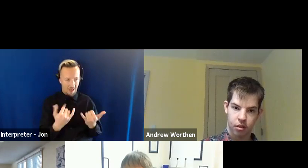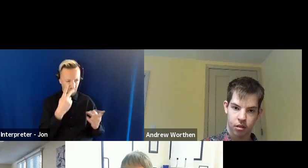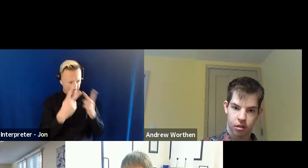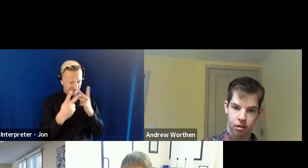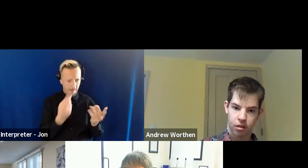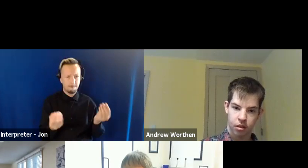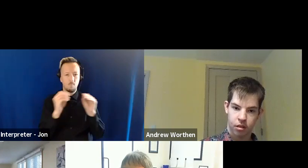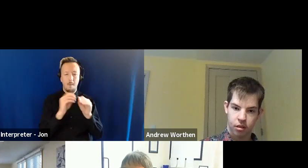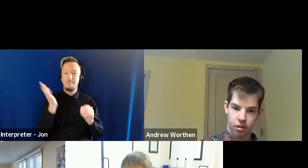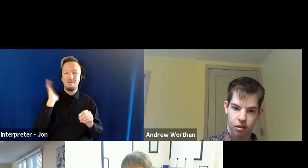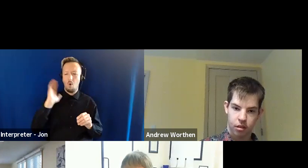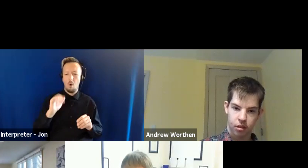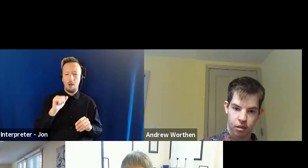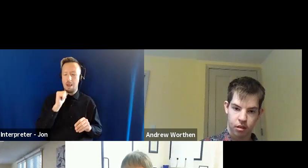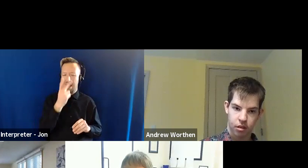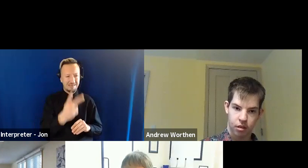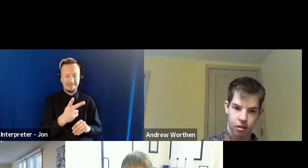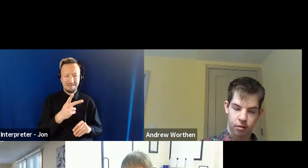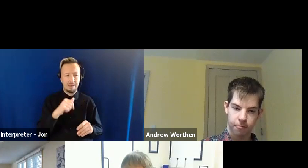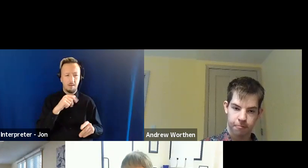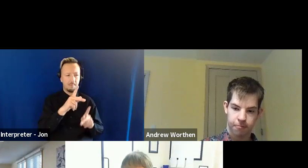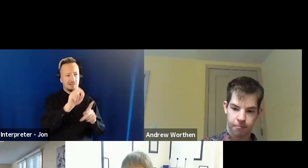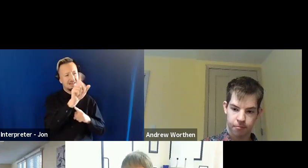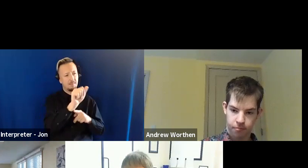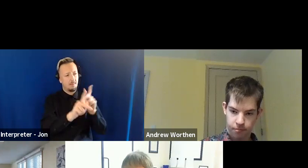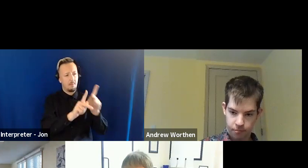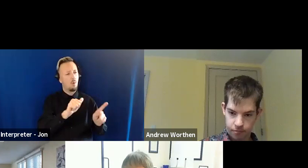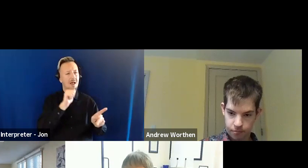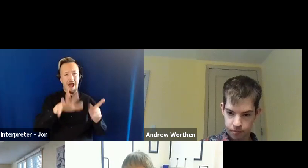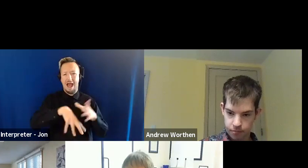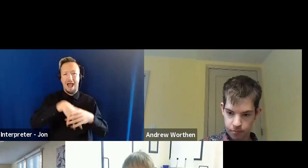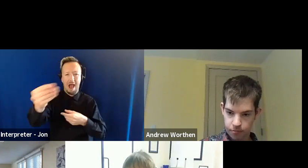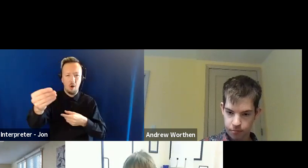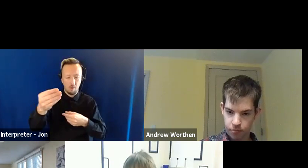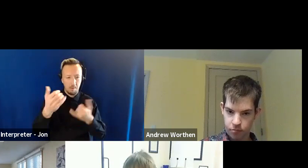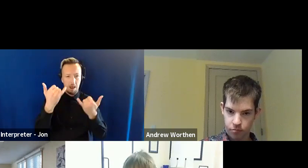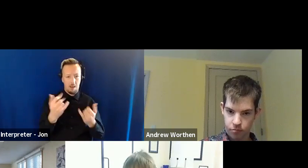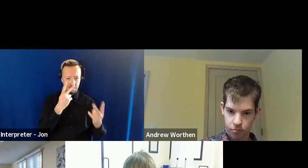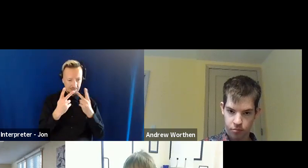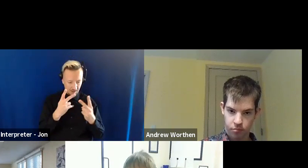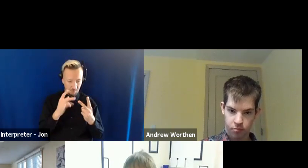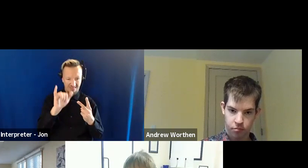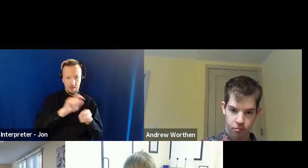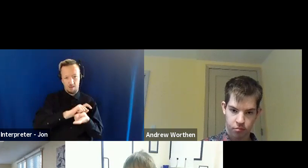typical to seeing them. So I think there were a lot of things that really contributed to those descriptors.